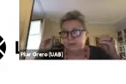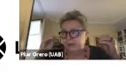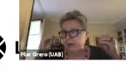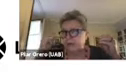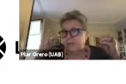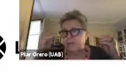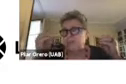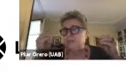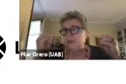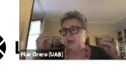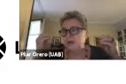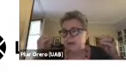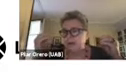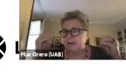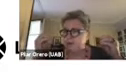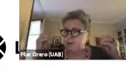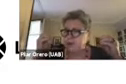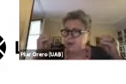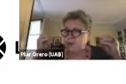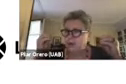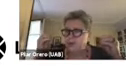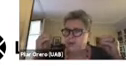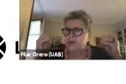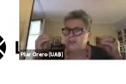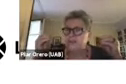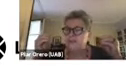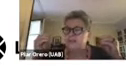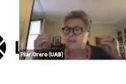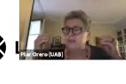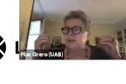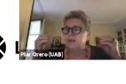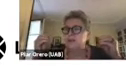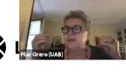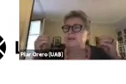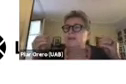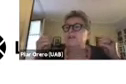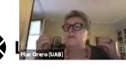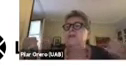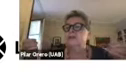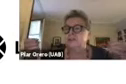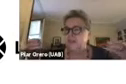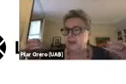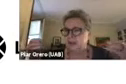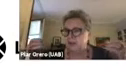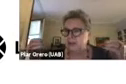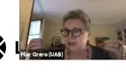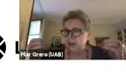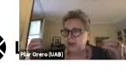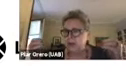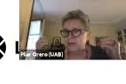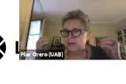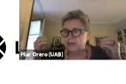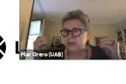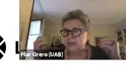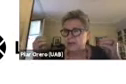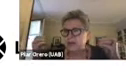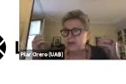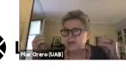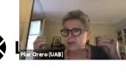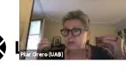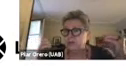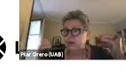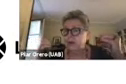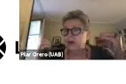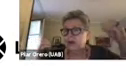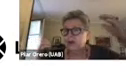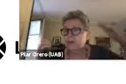of hearing loss where you can't understand, the intelligibility of the dialogue is very hard in spoken.